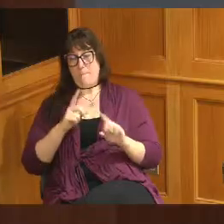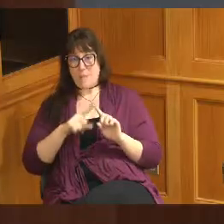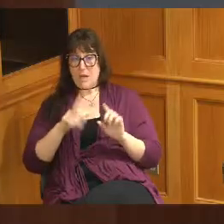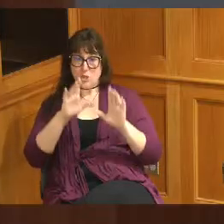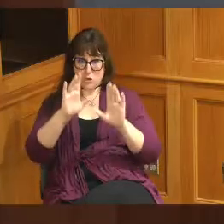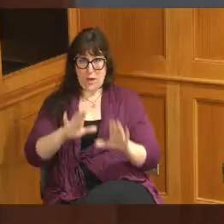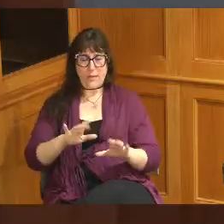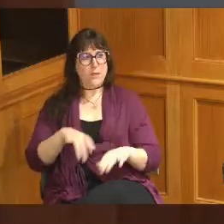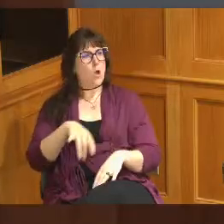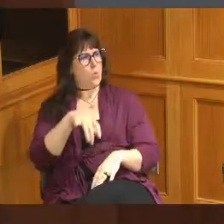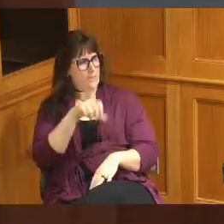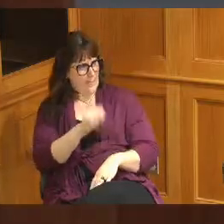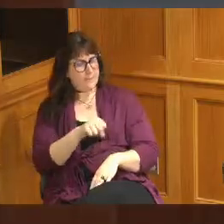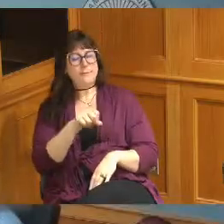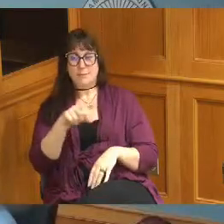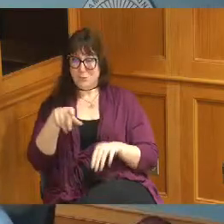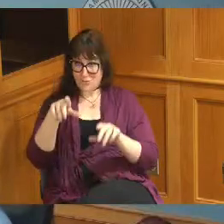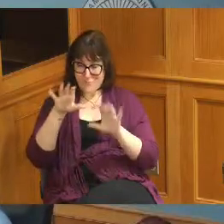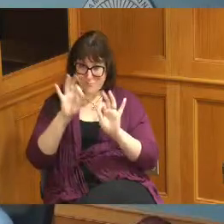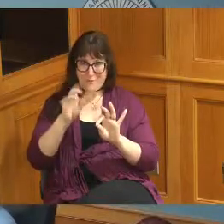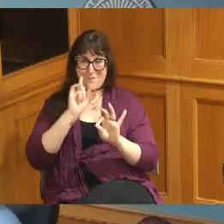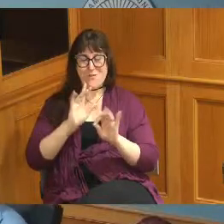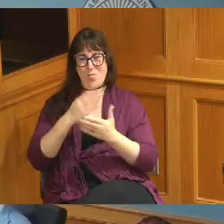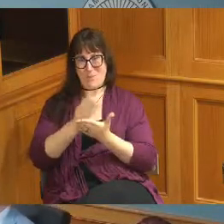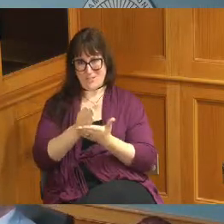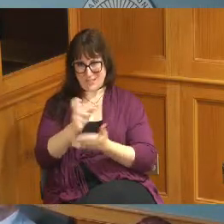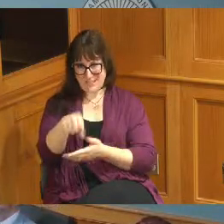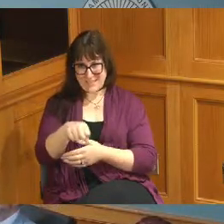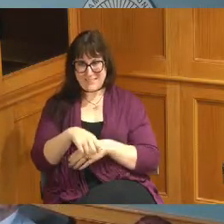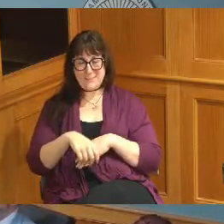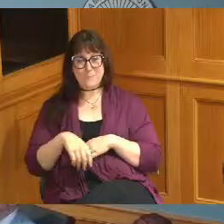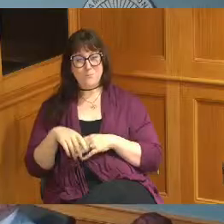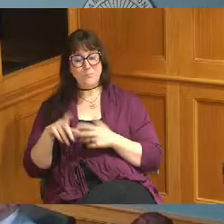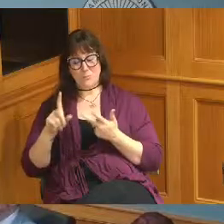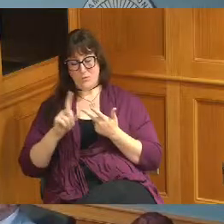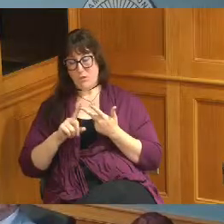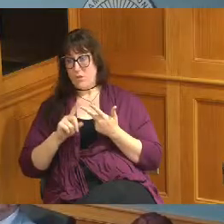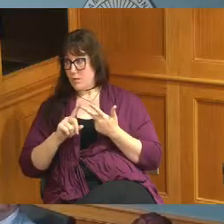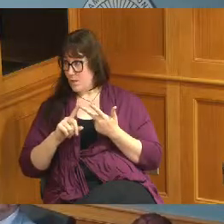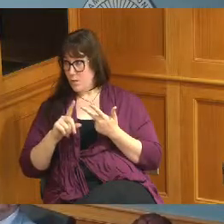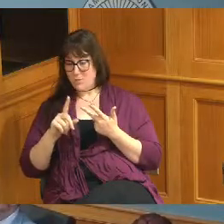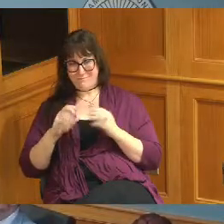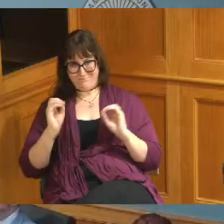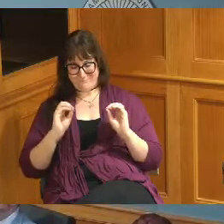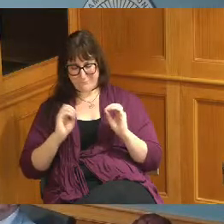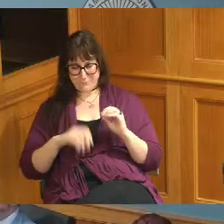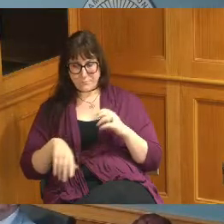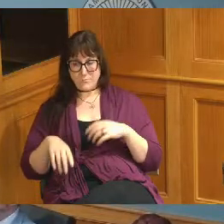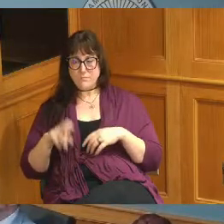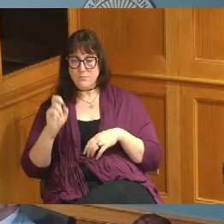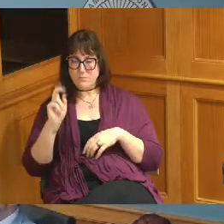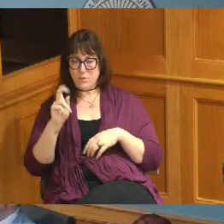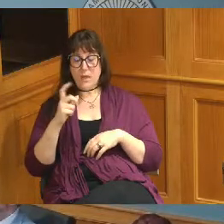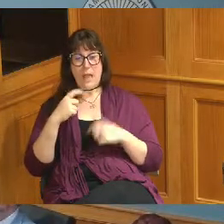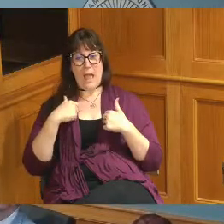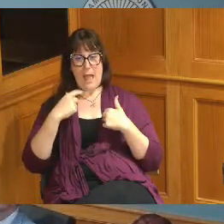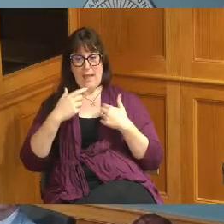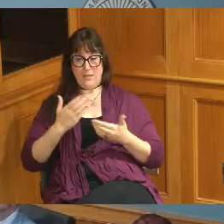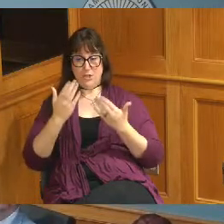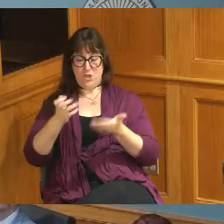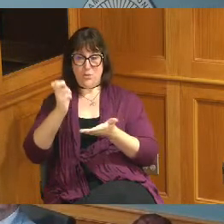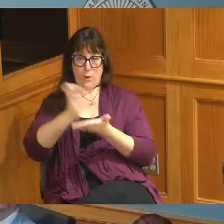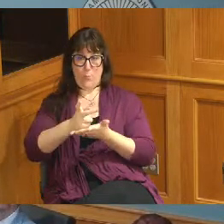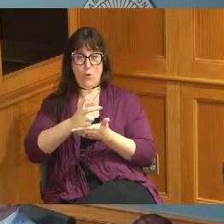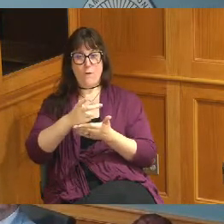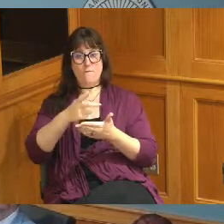great. It's great for our budget. Yeah. Thank you. Commissioner Reese? No questions. All right, let's, I'm going to move that we approve of regular